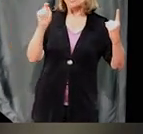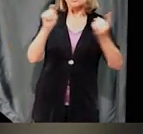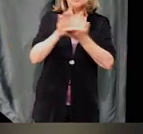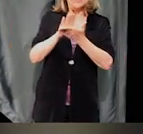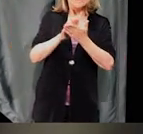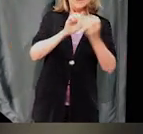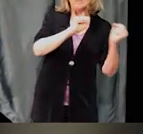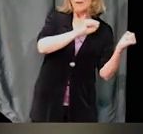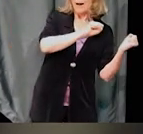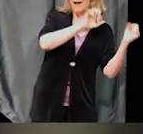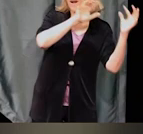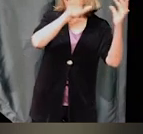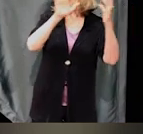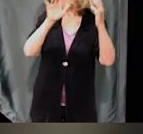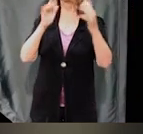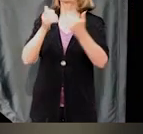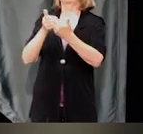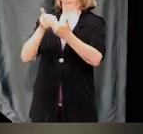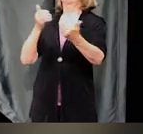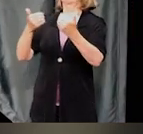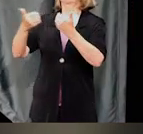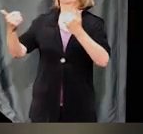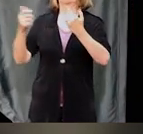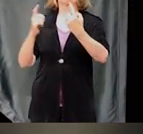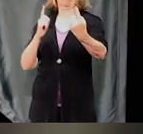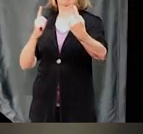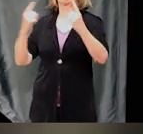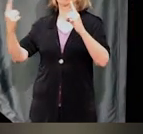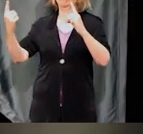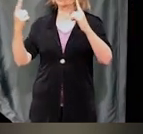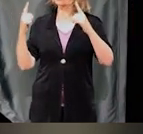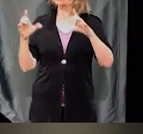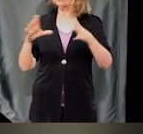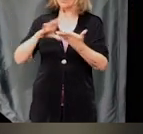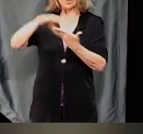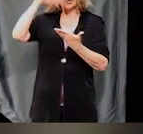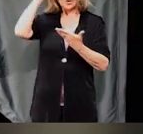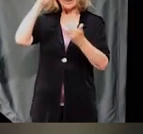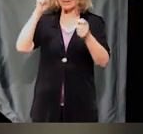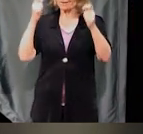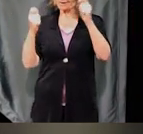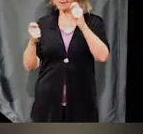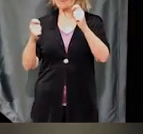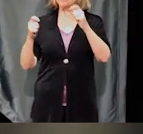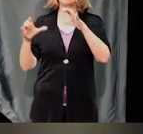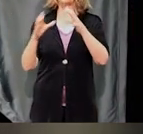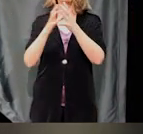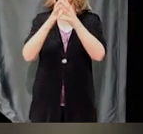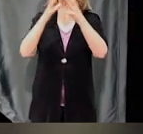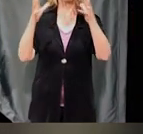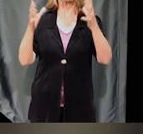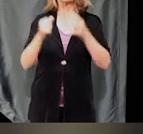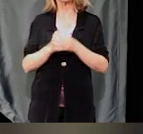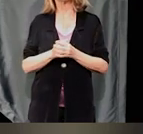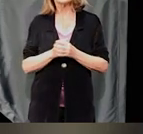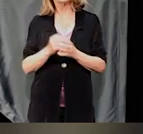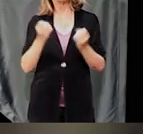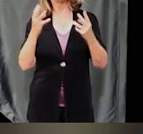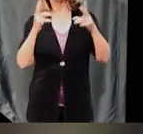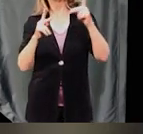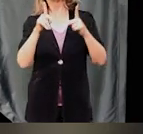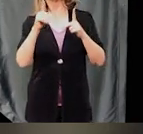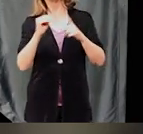so much more. In these challenging times within our world, we could dwell on the negatives, and sometimes we